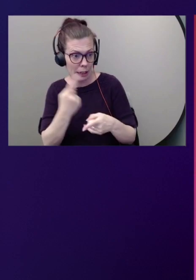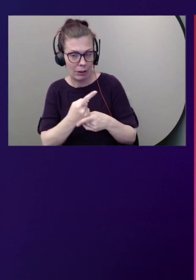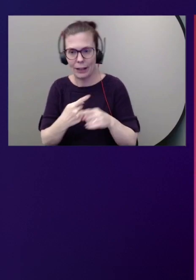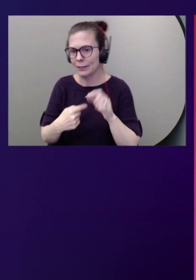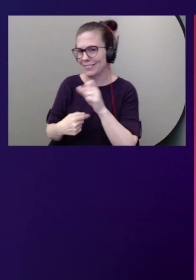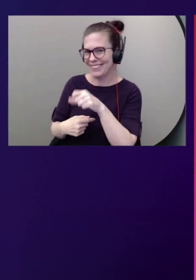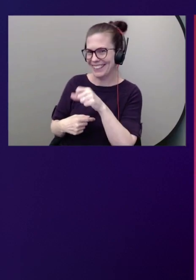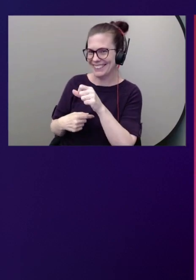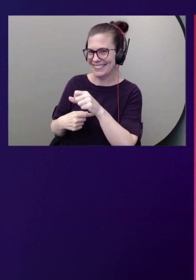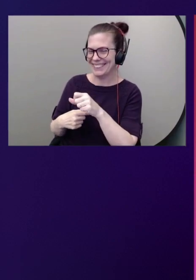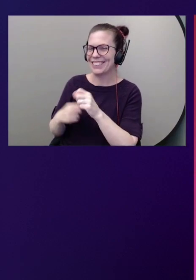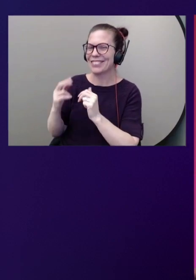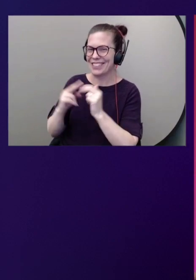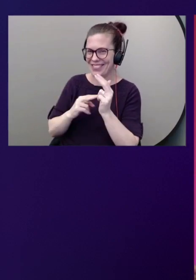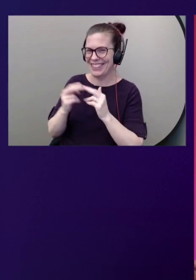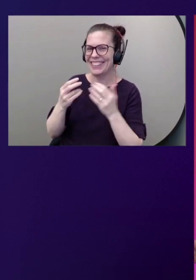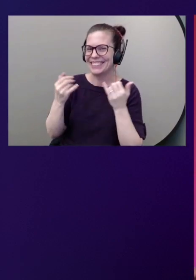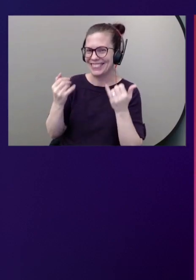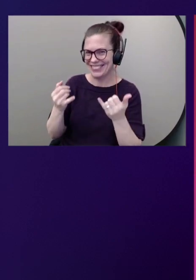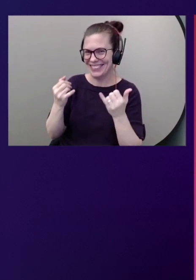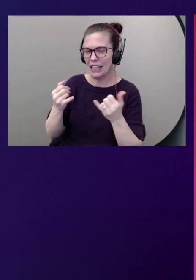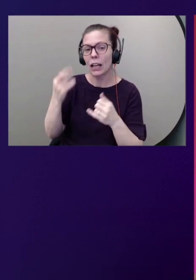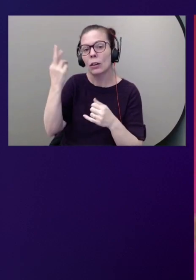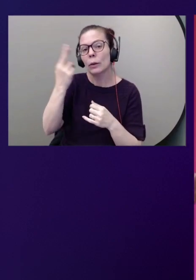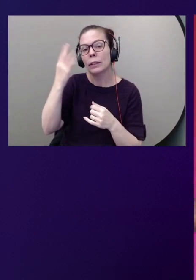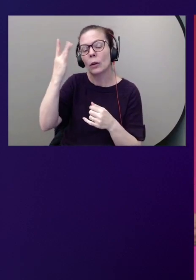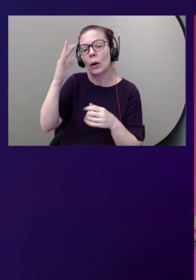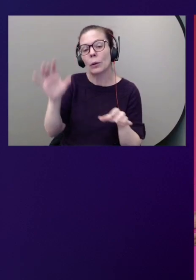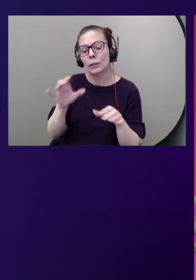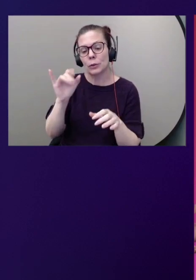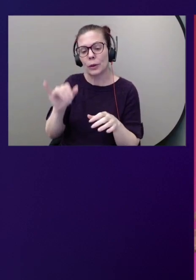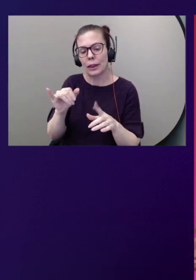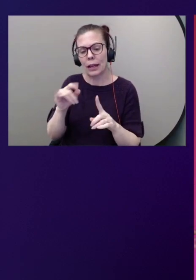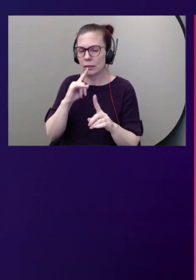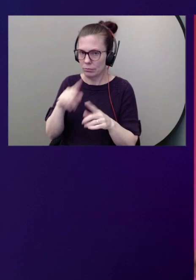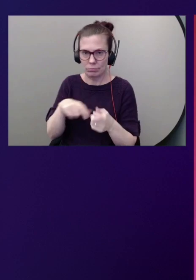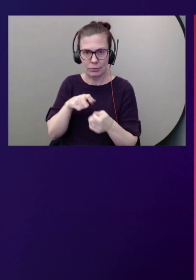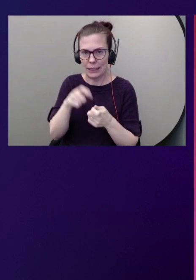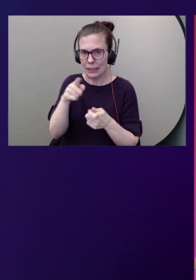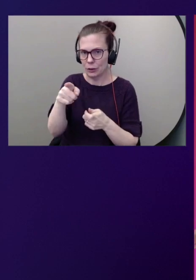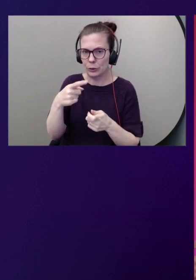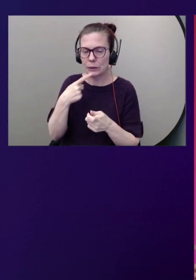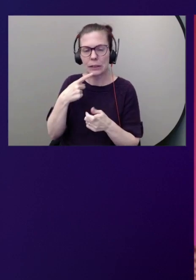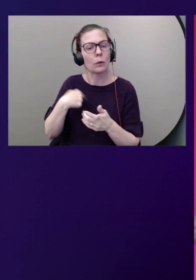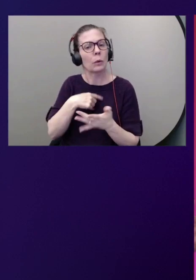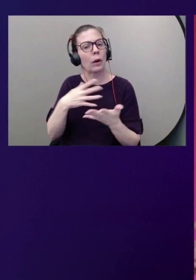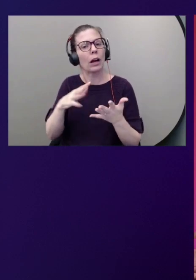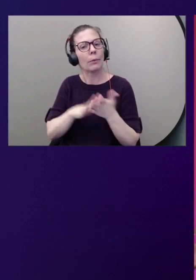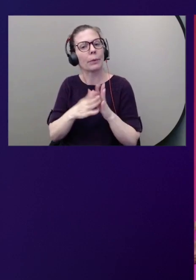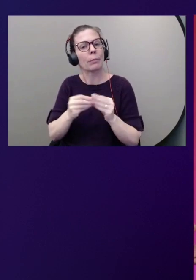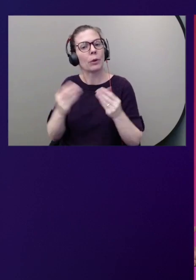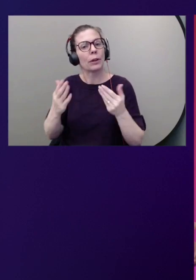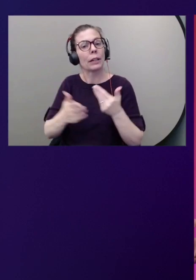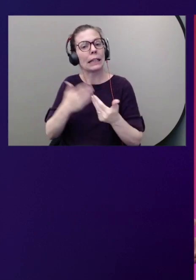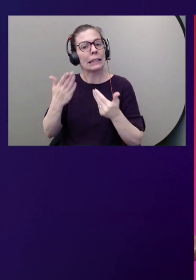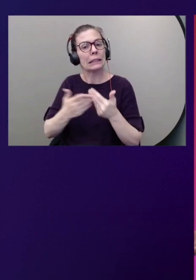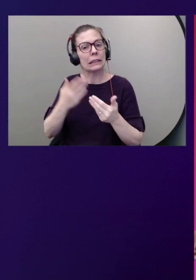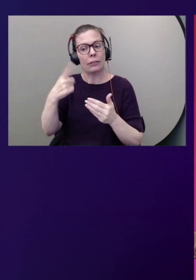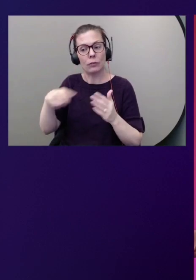building the construct today, and the reason that we do that is exactly like that. We want to make it easy for developer to